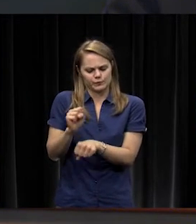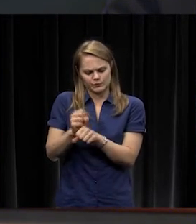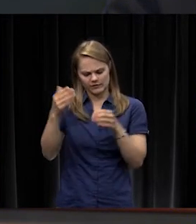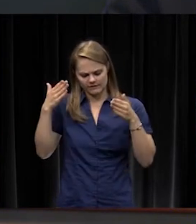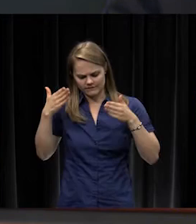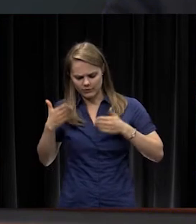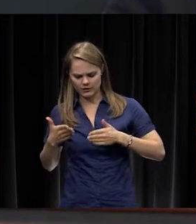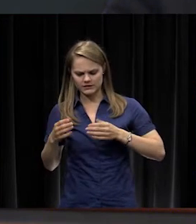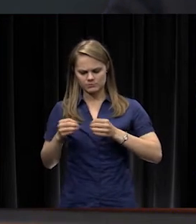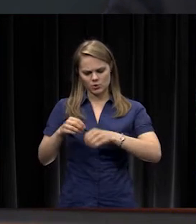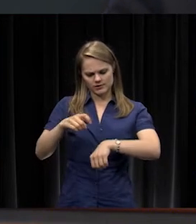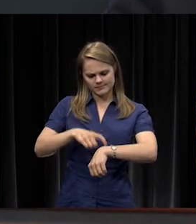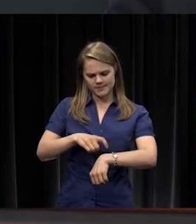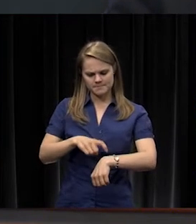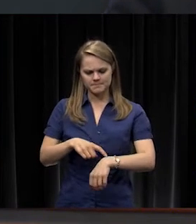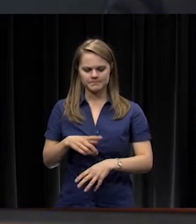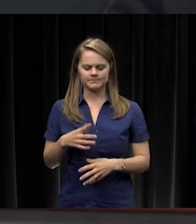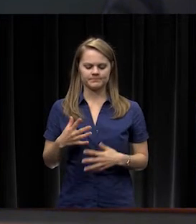more